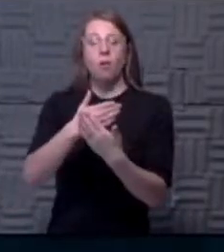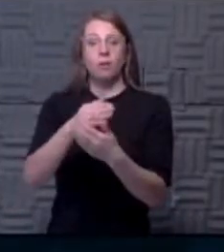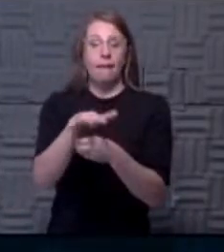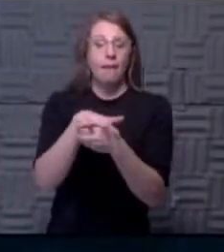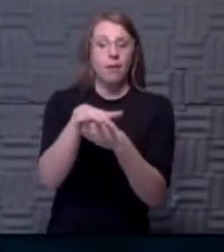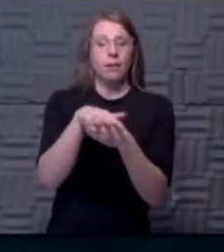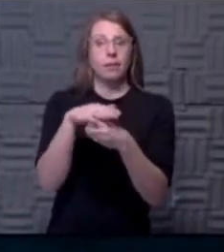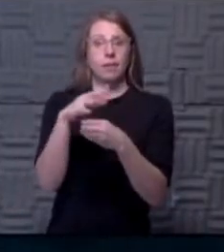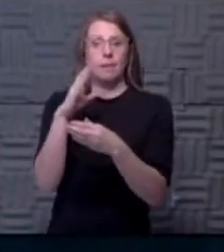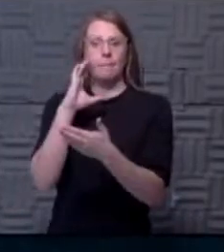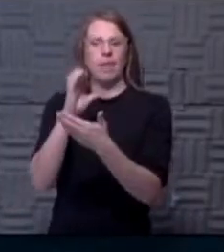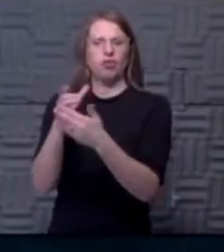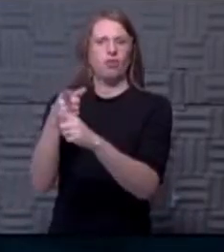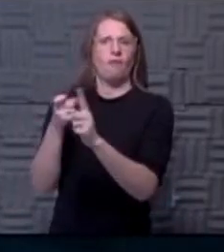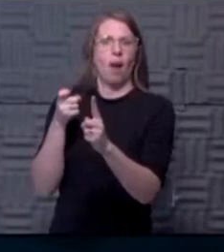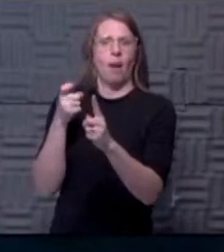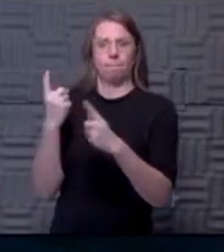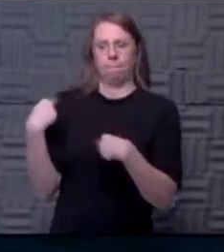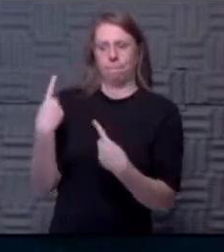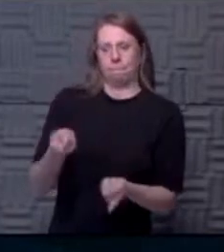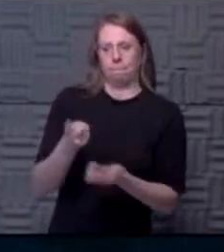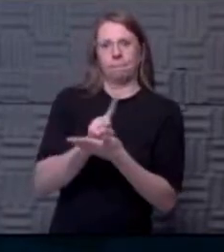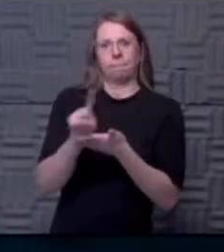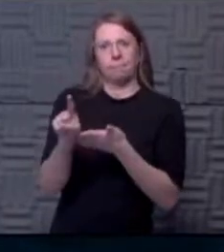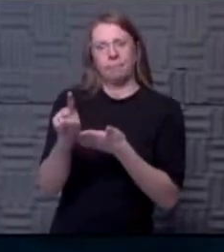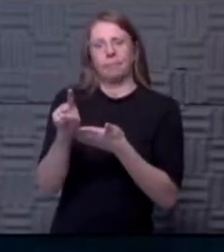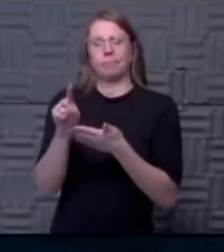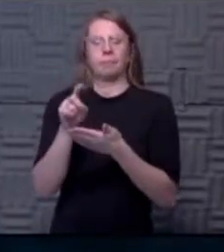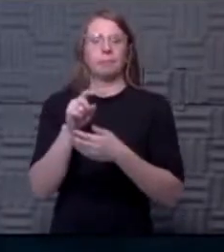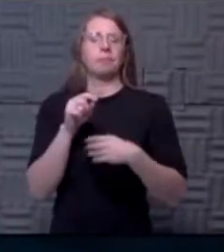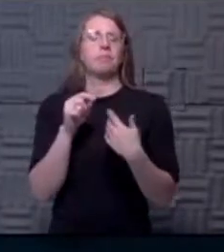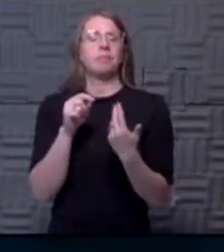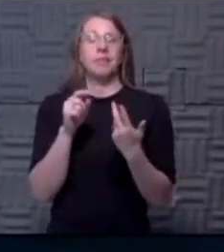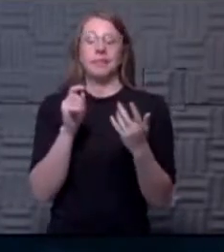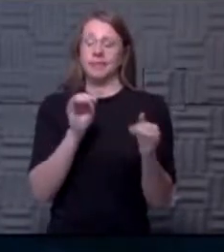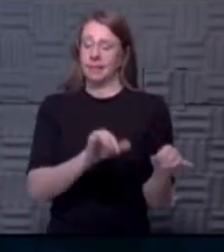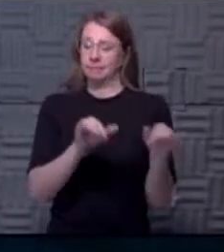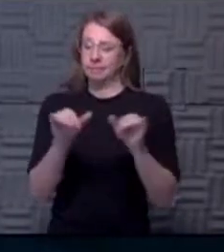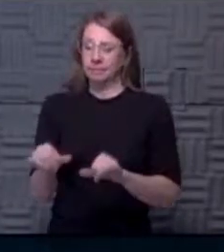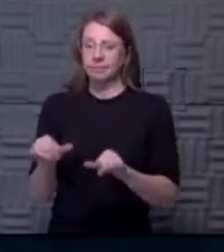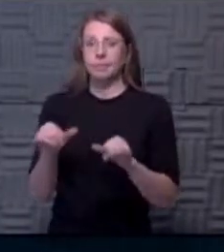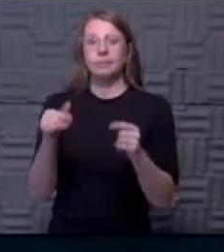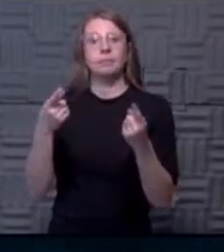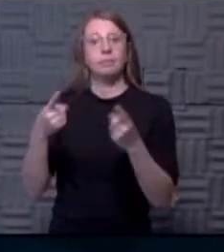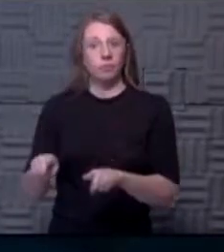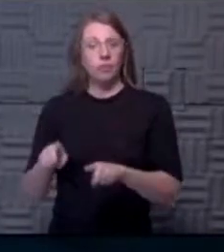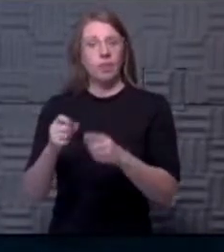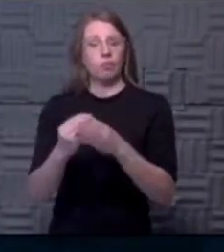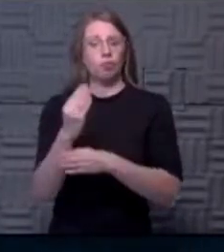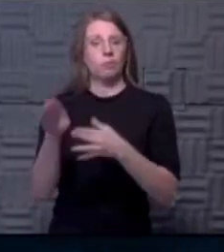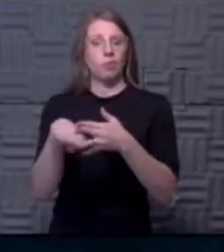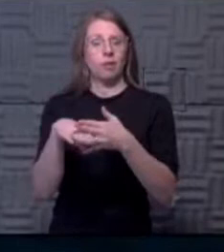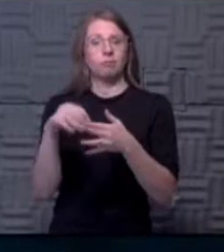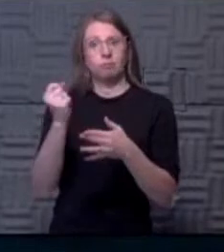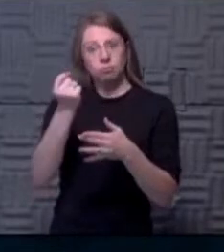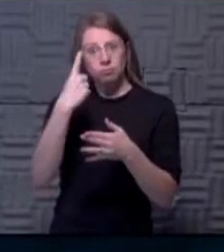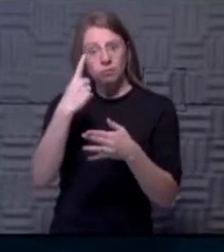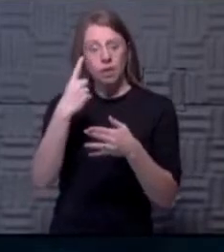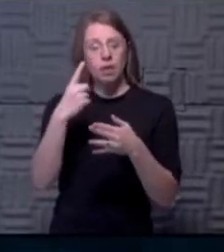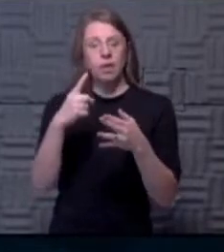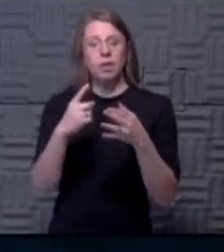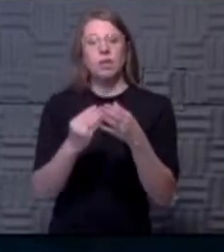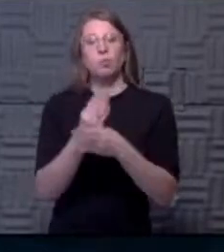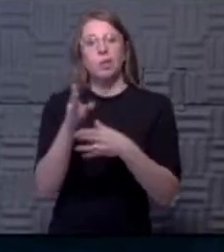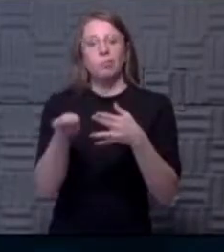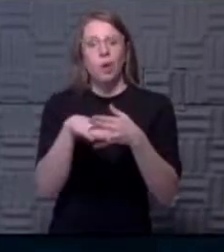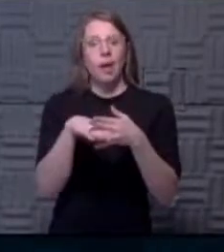from over the last week or so, and likely to be the case as spring break, although it's been spread out over